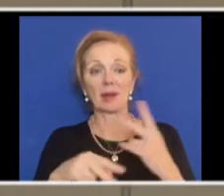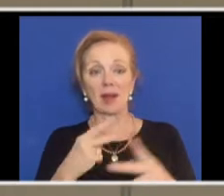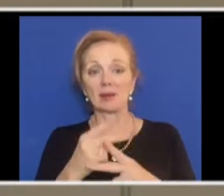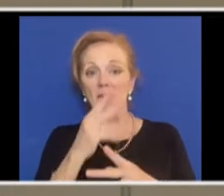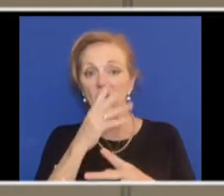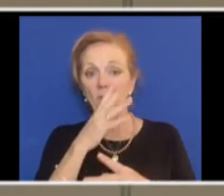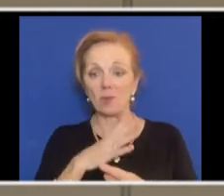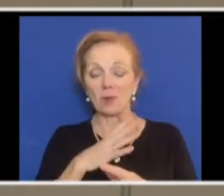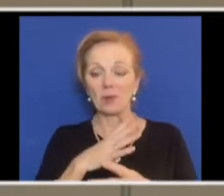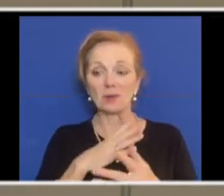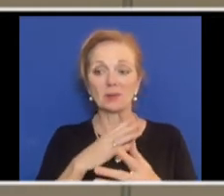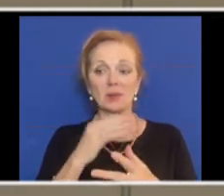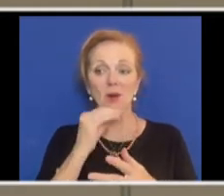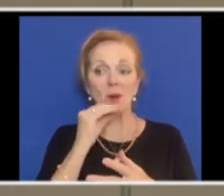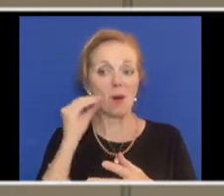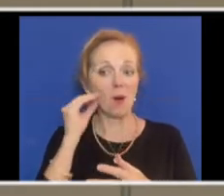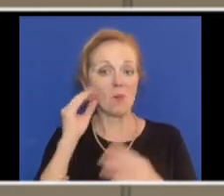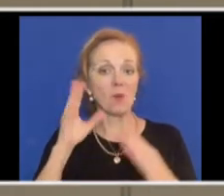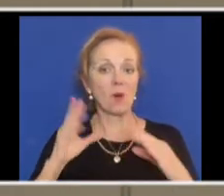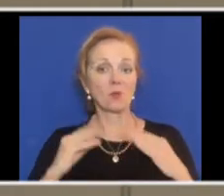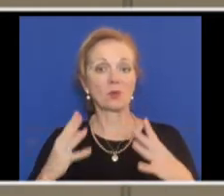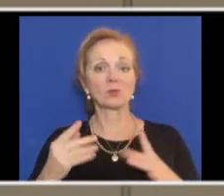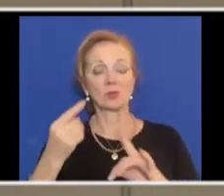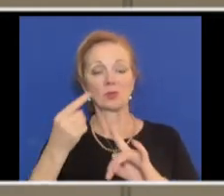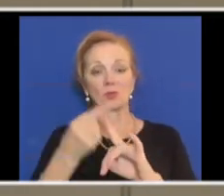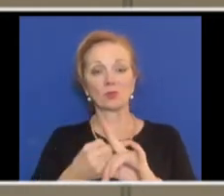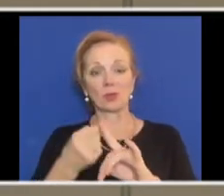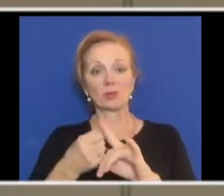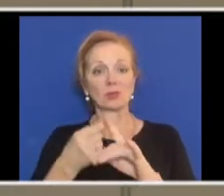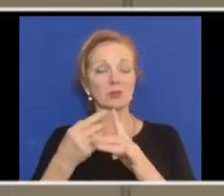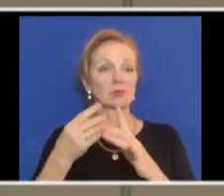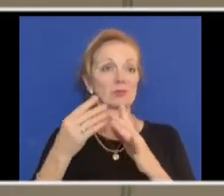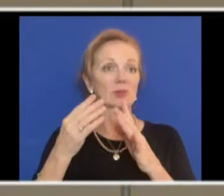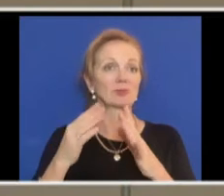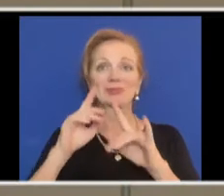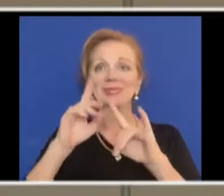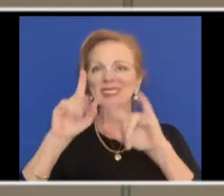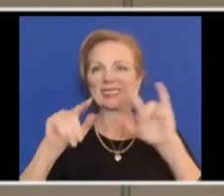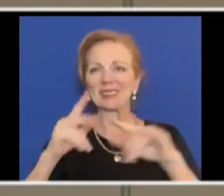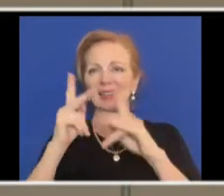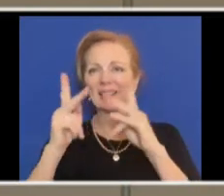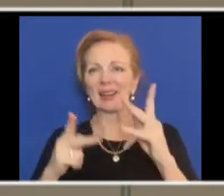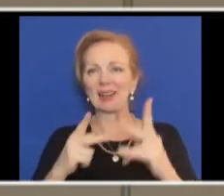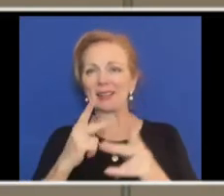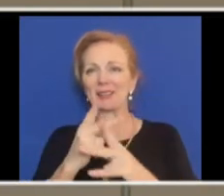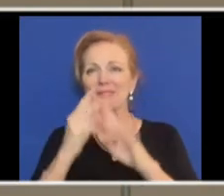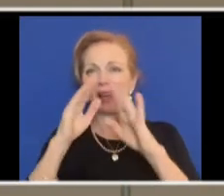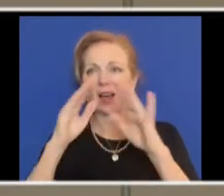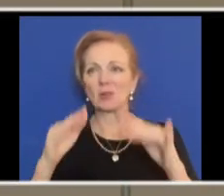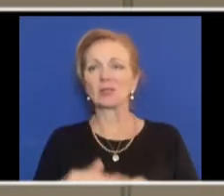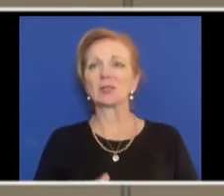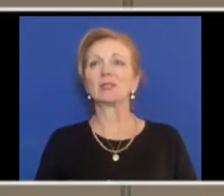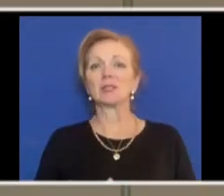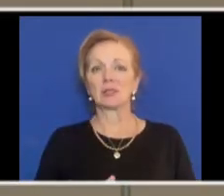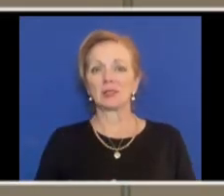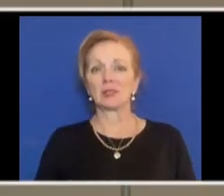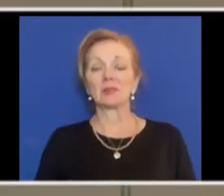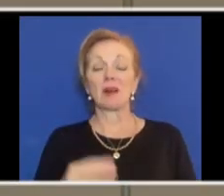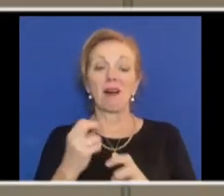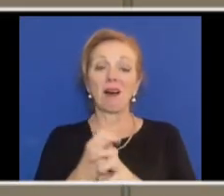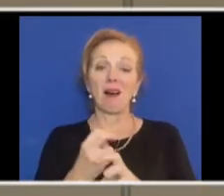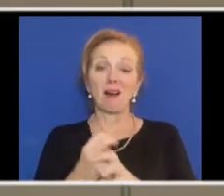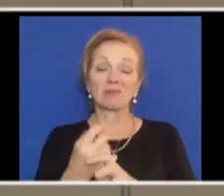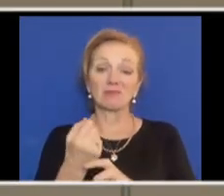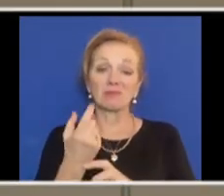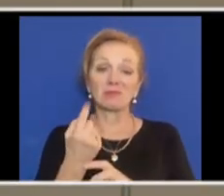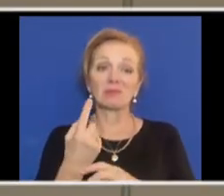home ownership rental all types of housing so that might be difficult to to kind